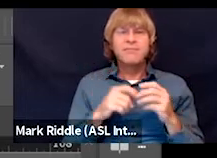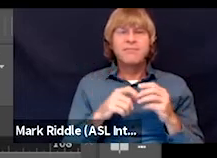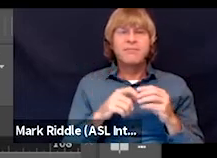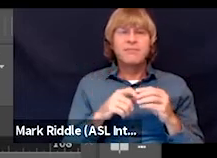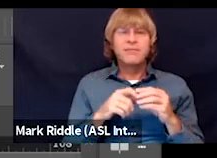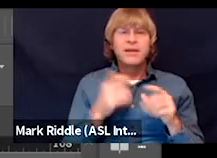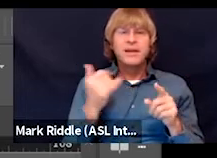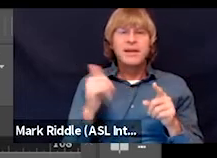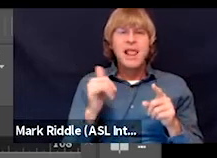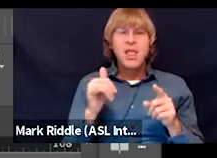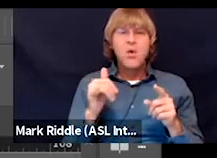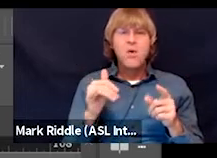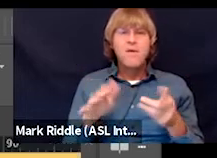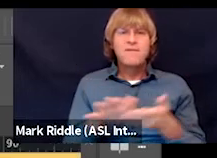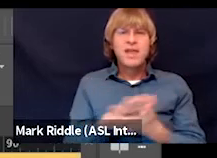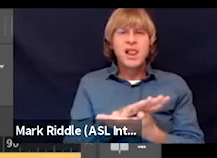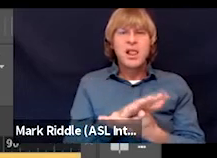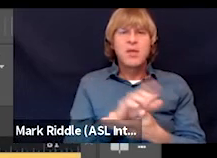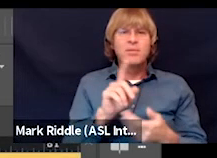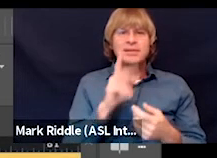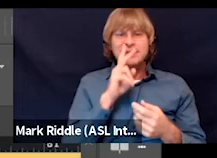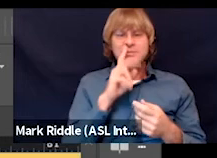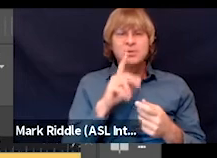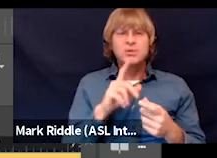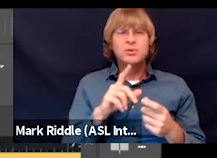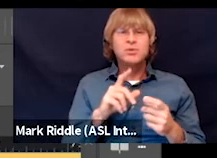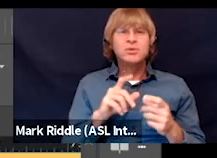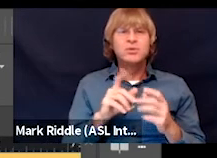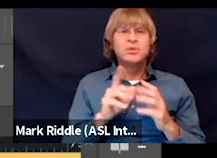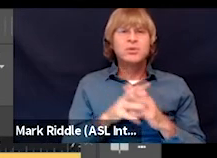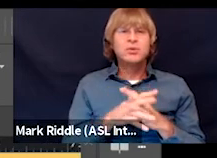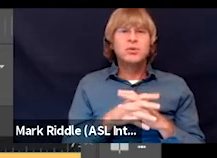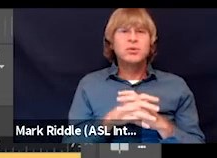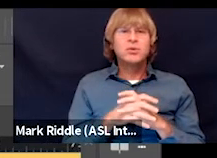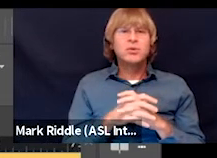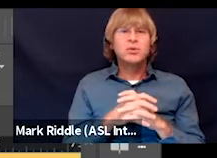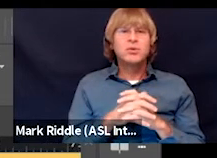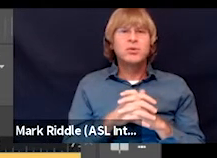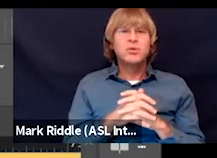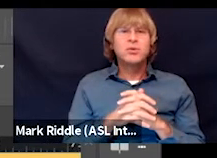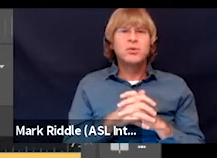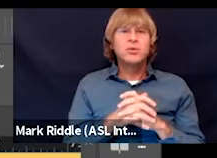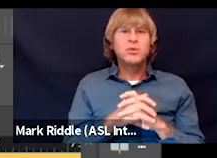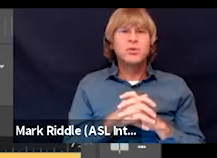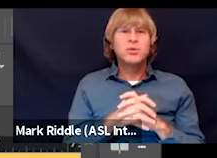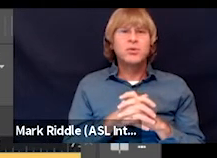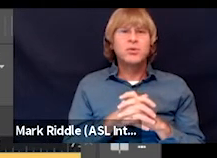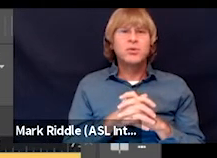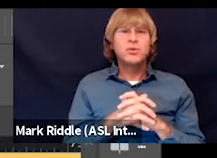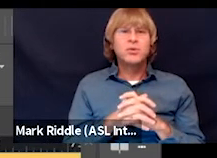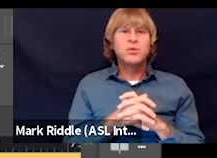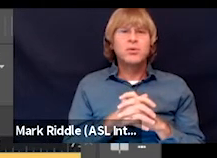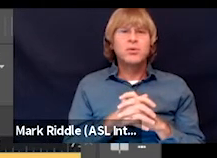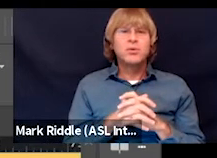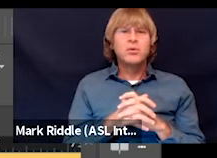the yellow fill on here. Let me zoom up. Try again, view.